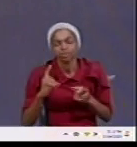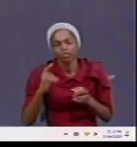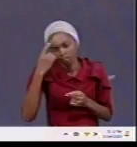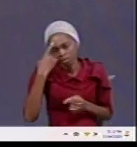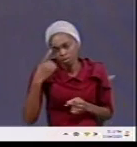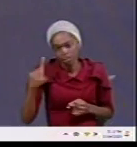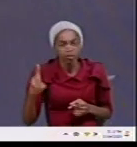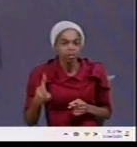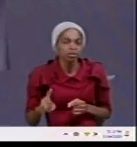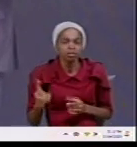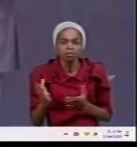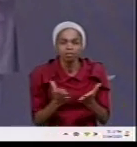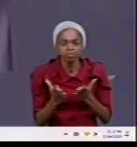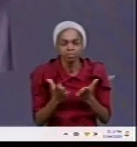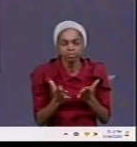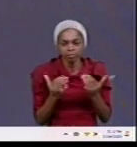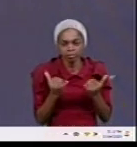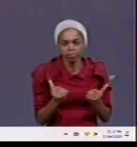we pray.